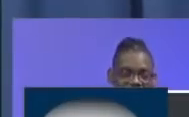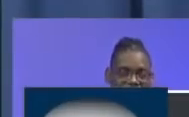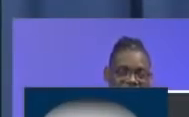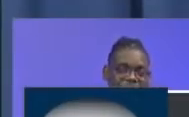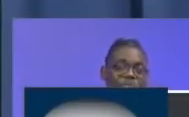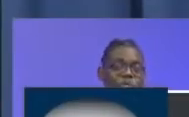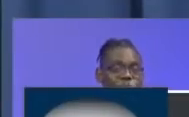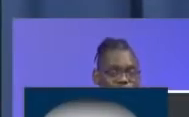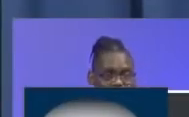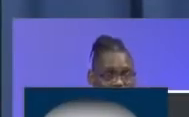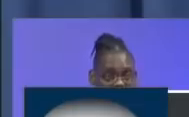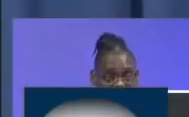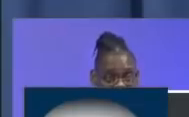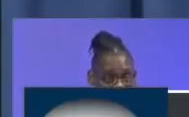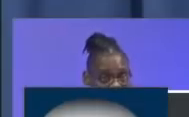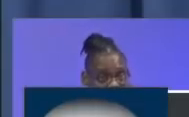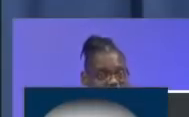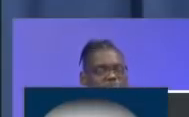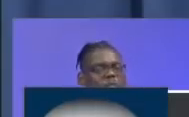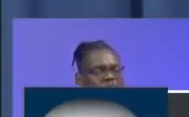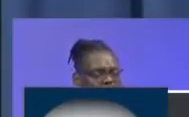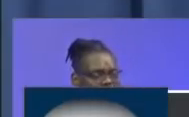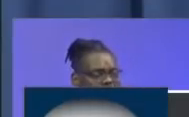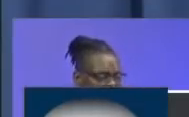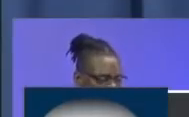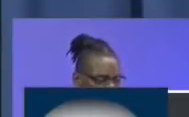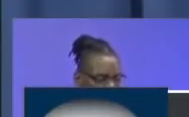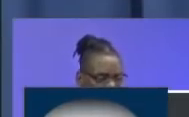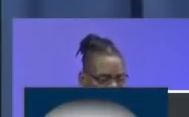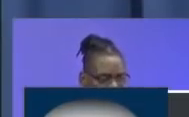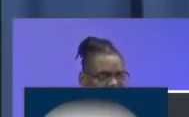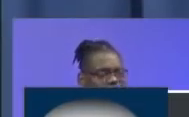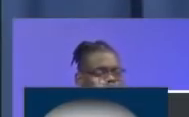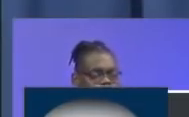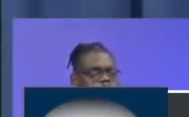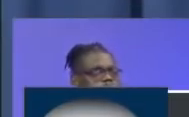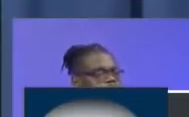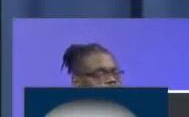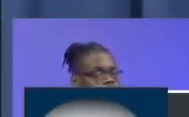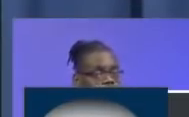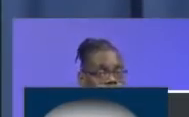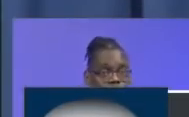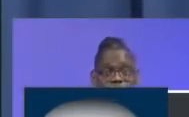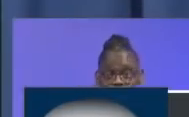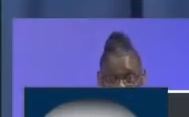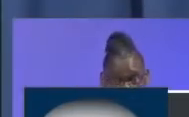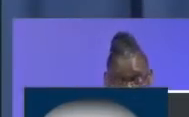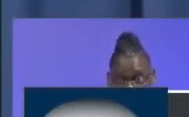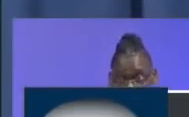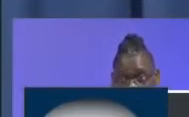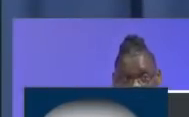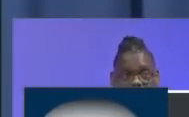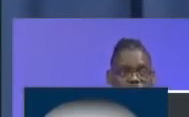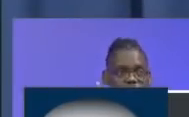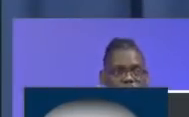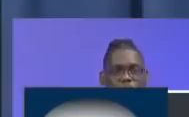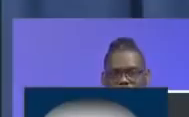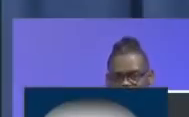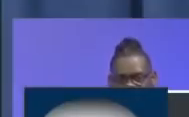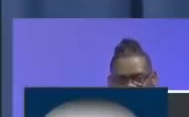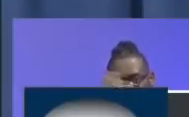one positive case for the Omicron variant is in isolation. So that's the second case that we